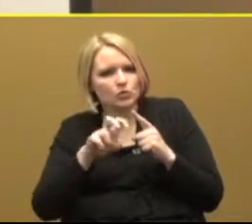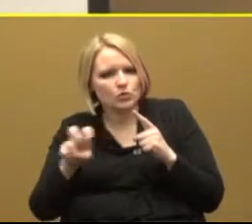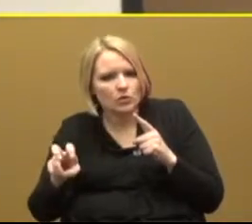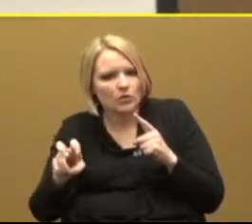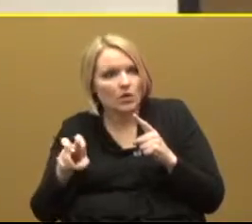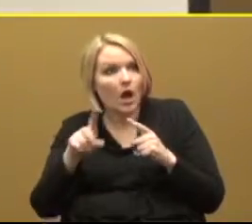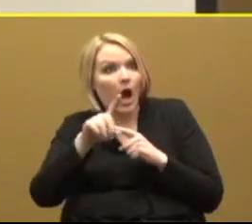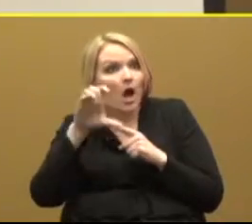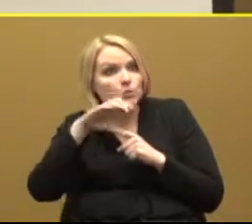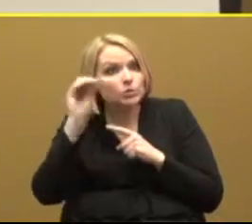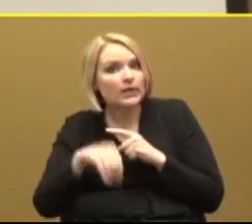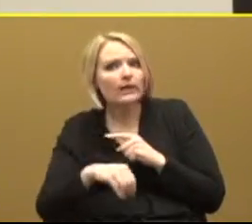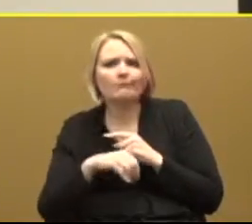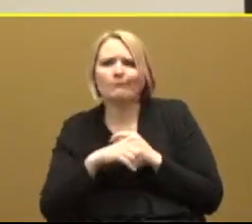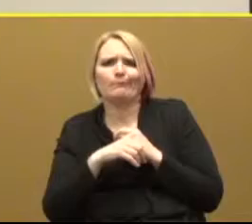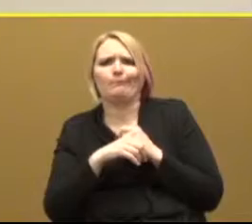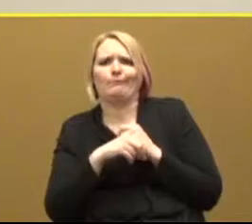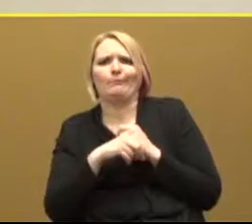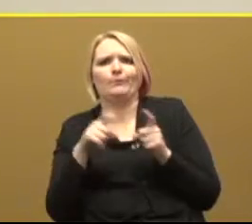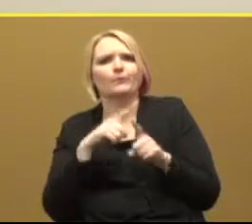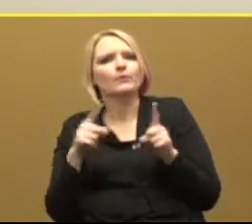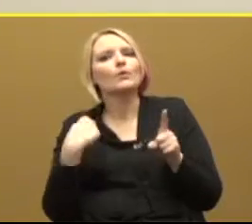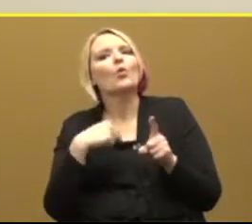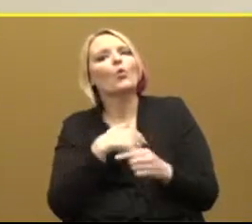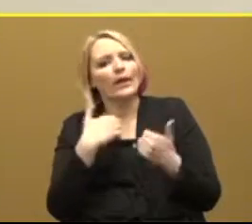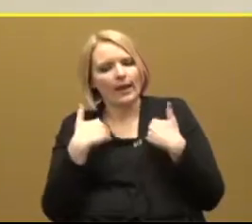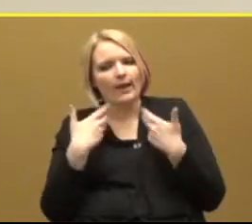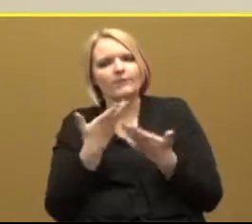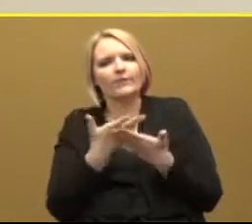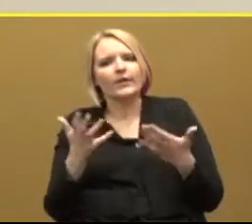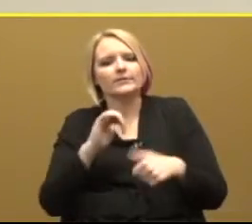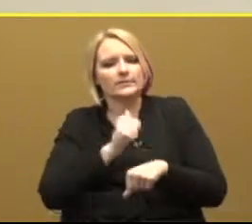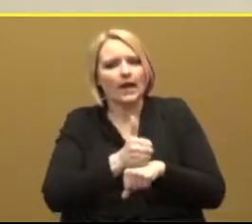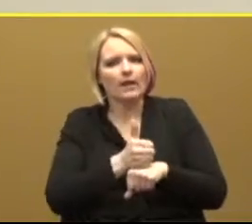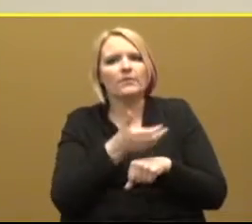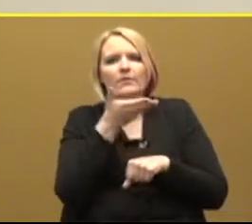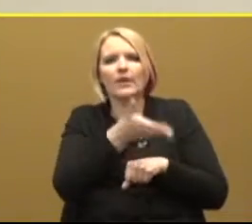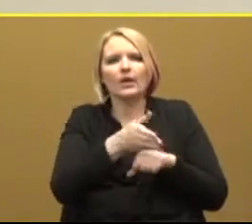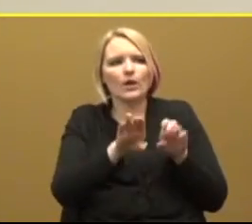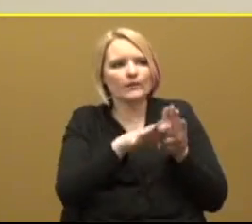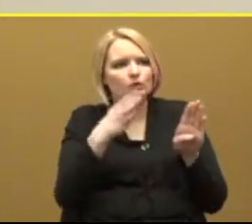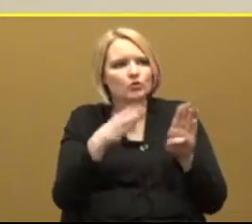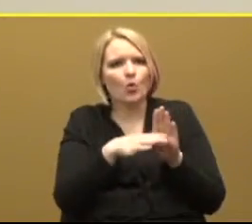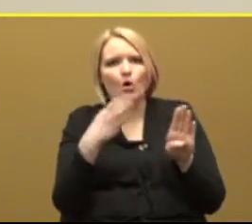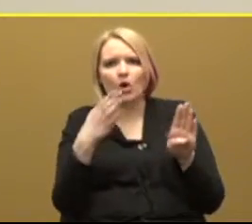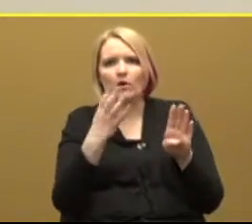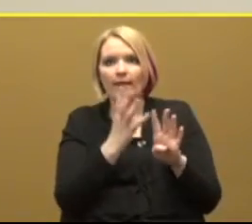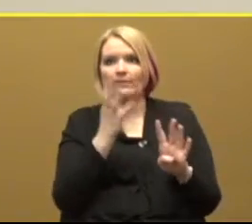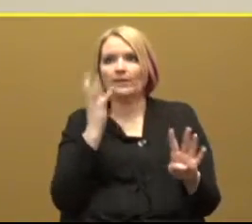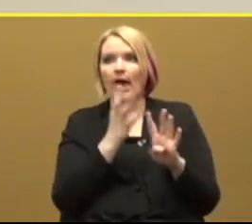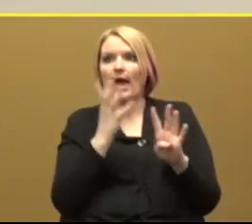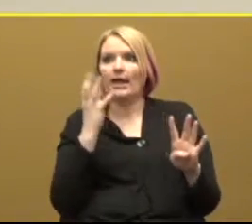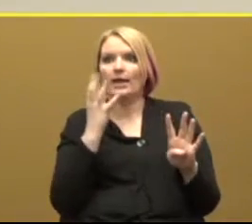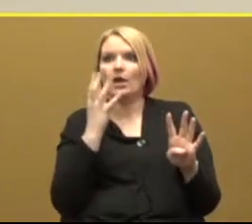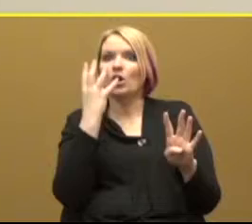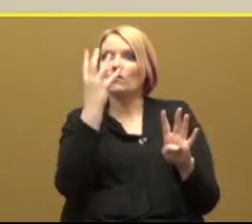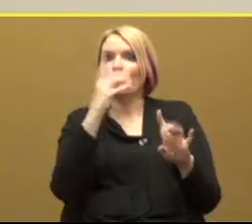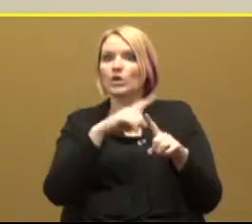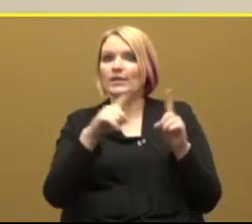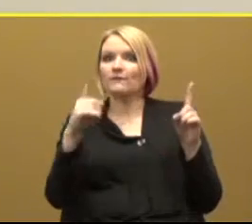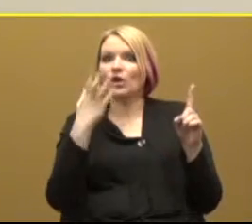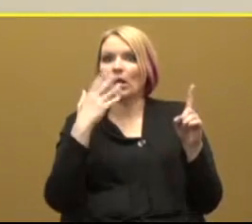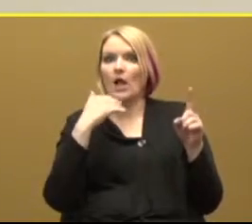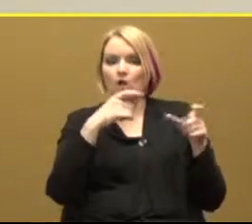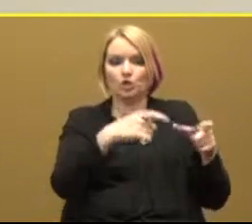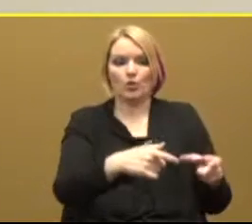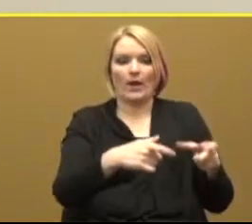100%? Absolutely not. But we have things in the lineup at the door. Guess what? 4 different colored